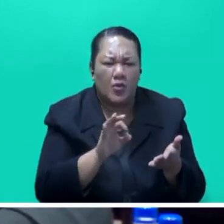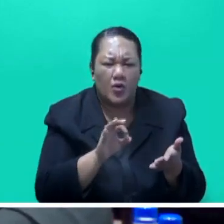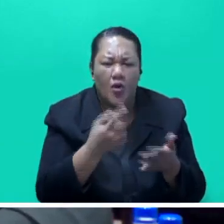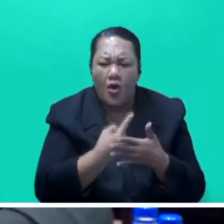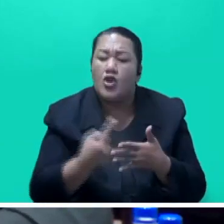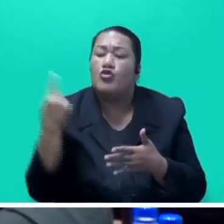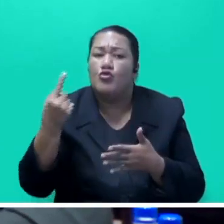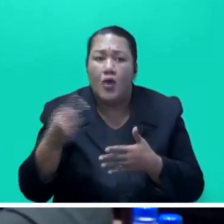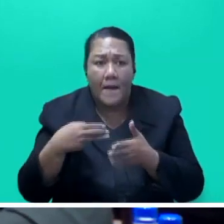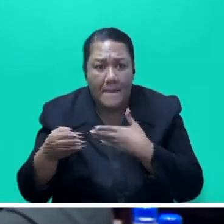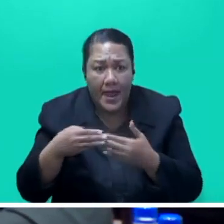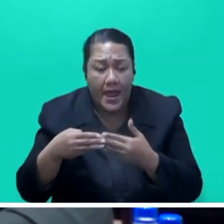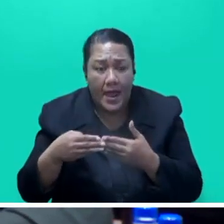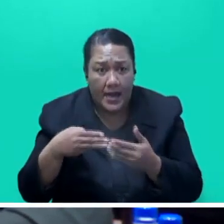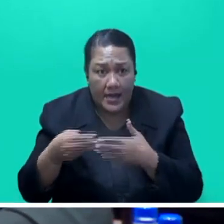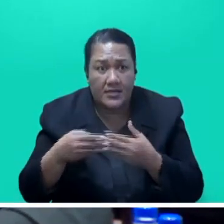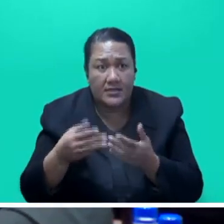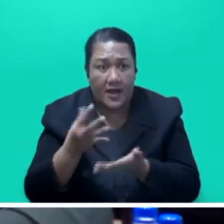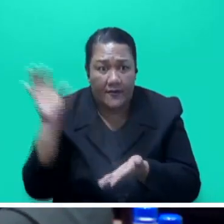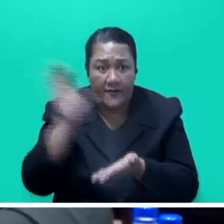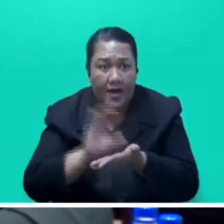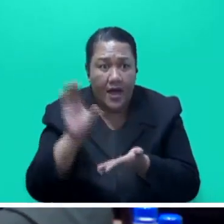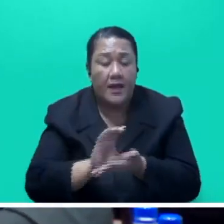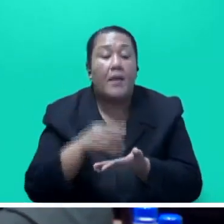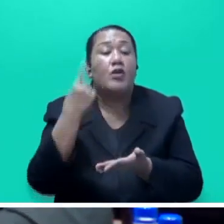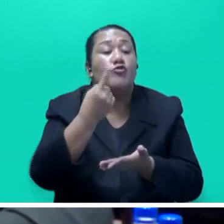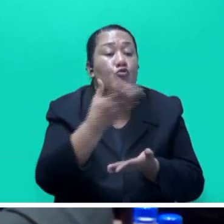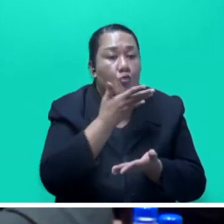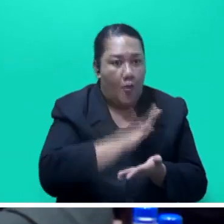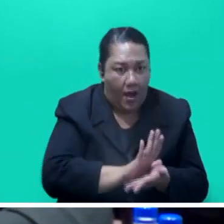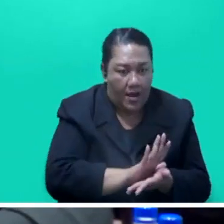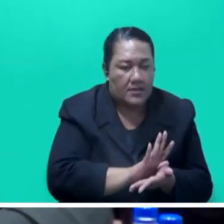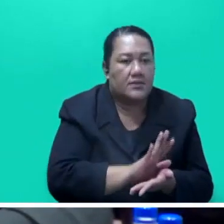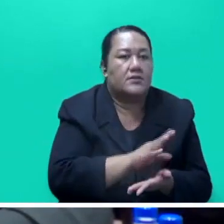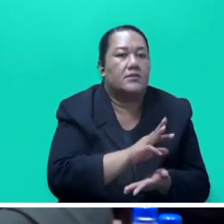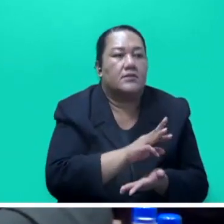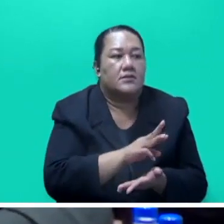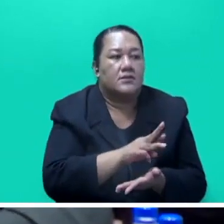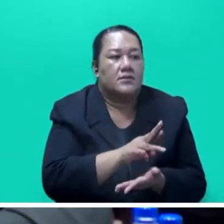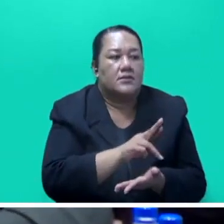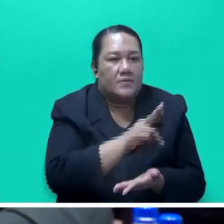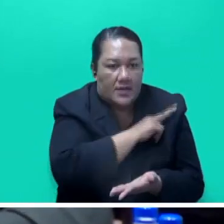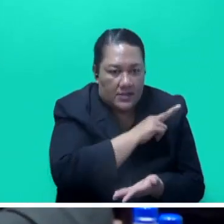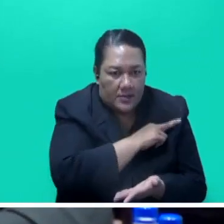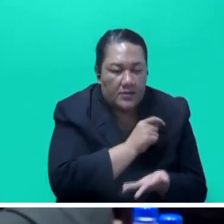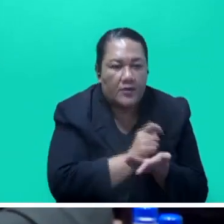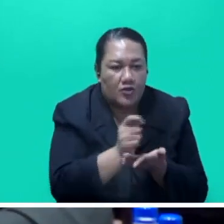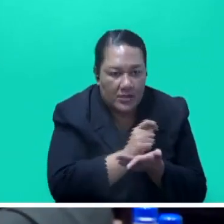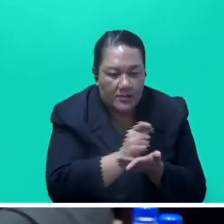funds, but also those who want accountability to actually work